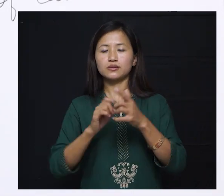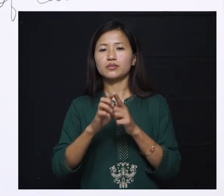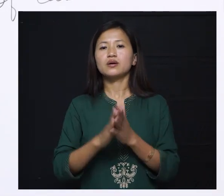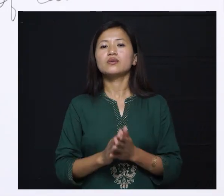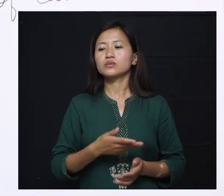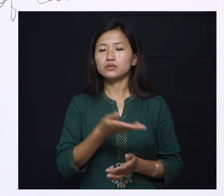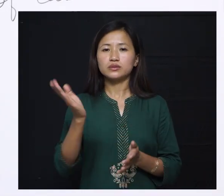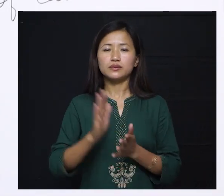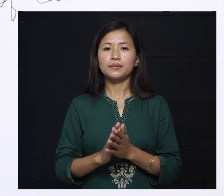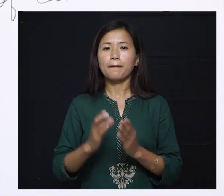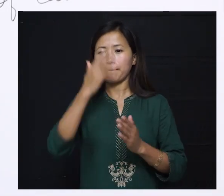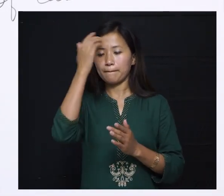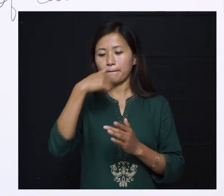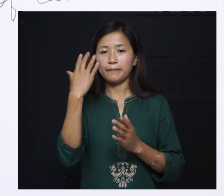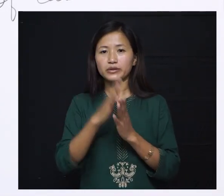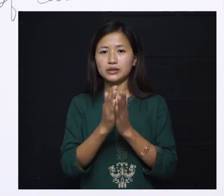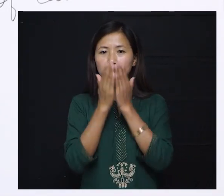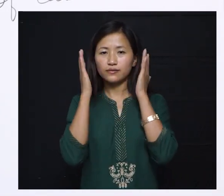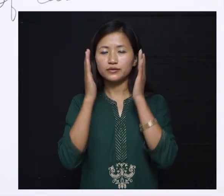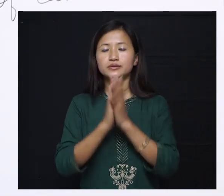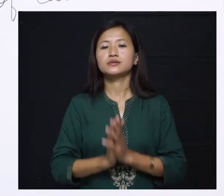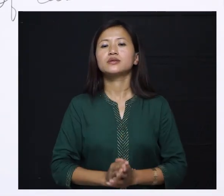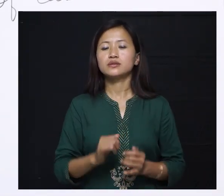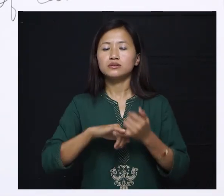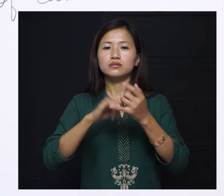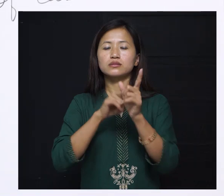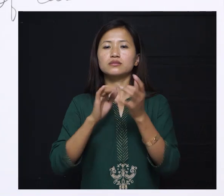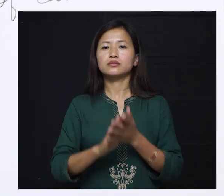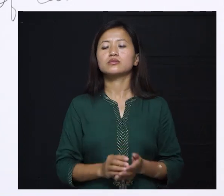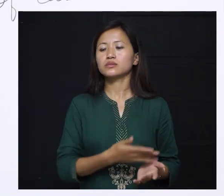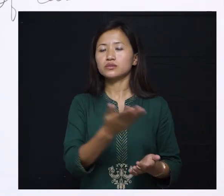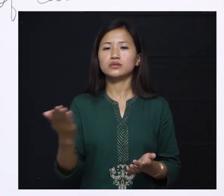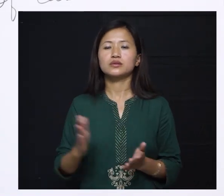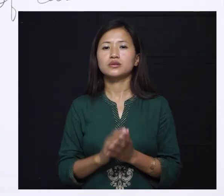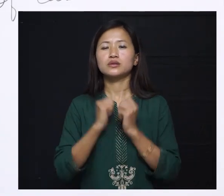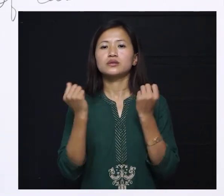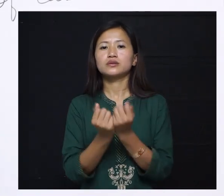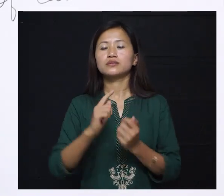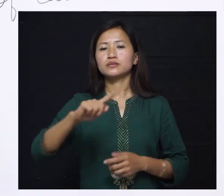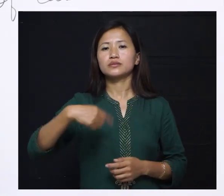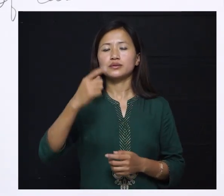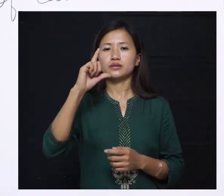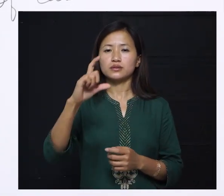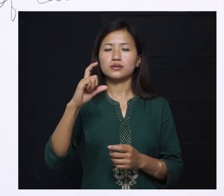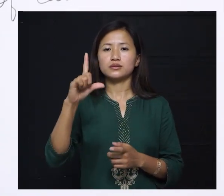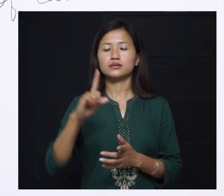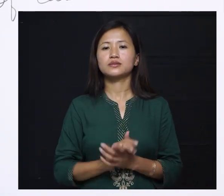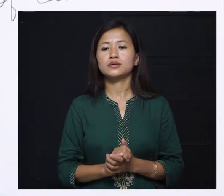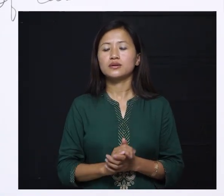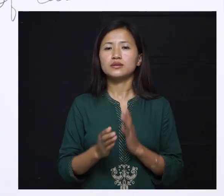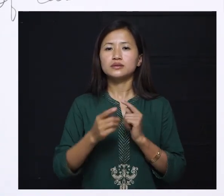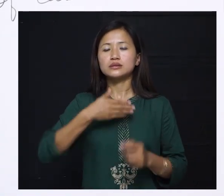system was widely prevalent, right? So those are the social changes. Now in the next class, I will explain to you